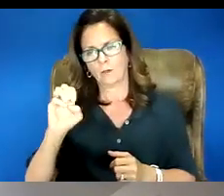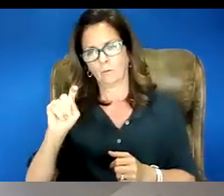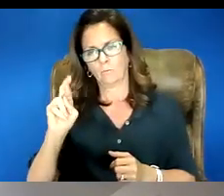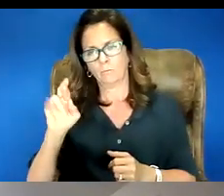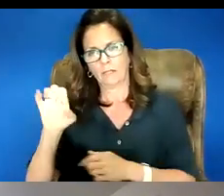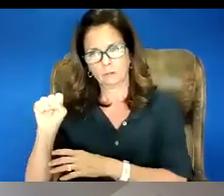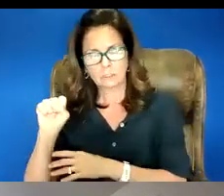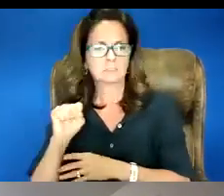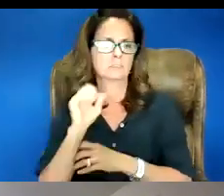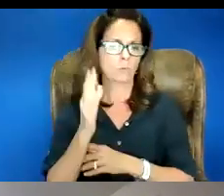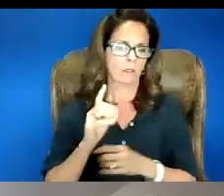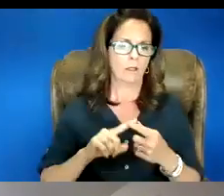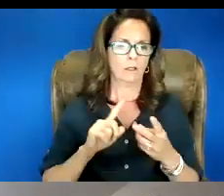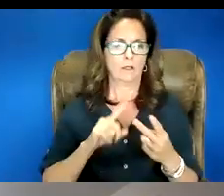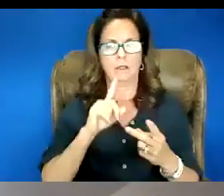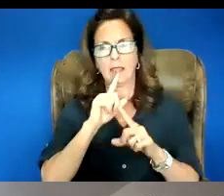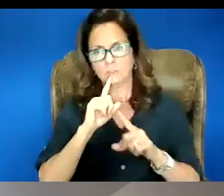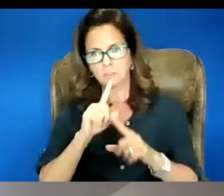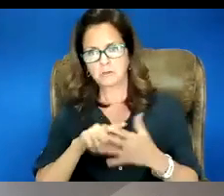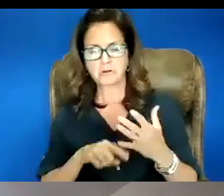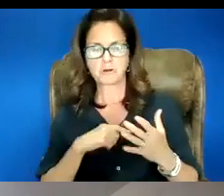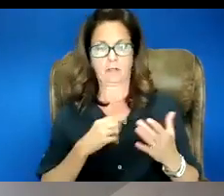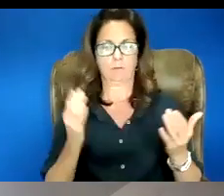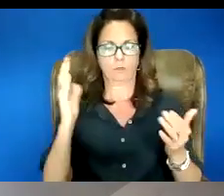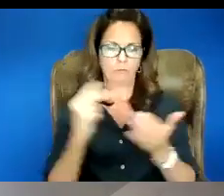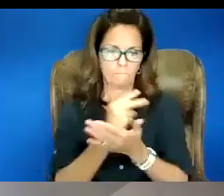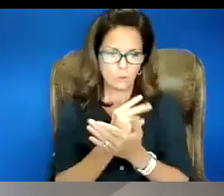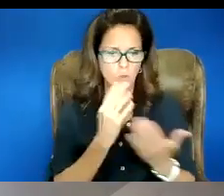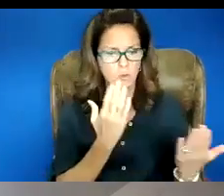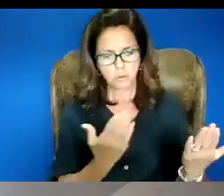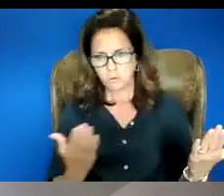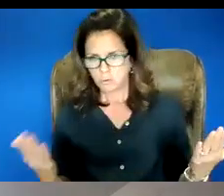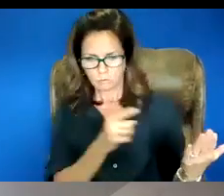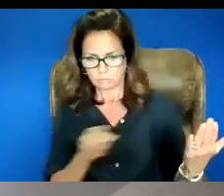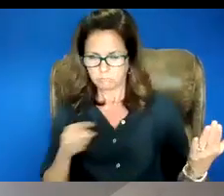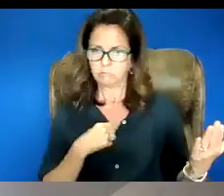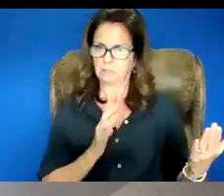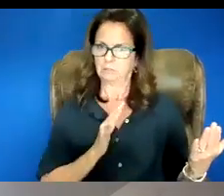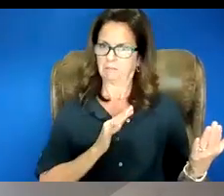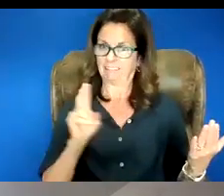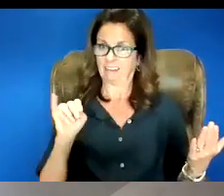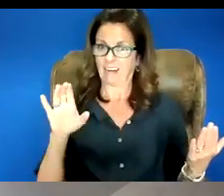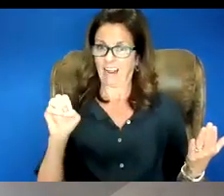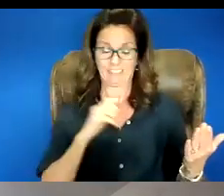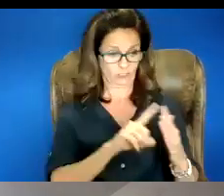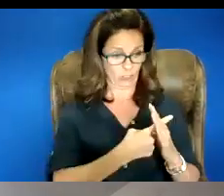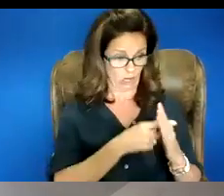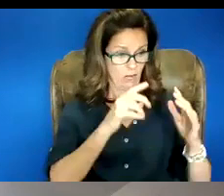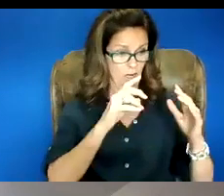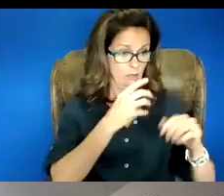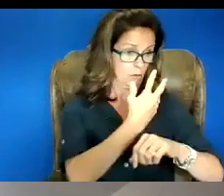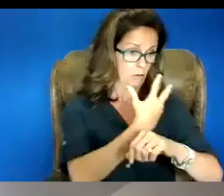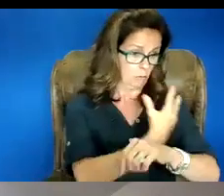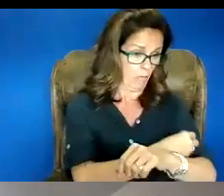to say, hey, wow, I started here and now I've it looks like I've completely reversed some of the problems that